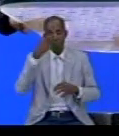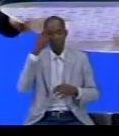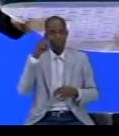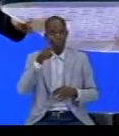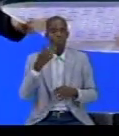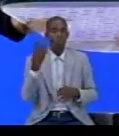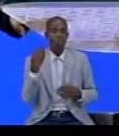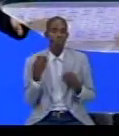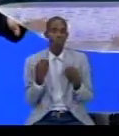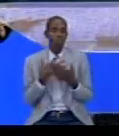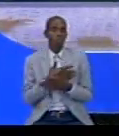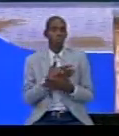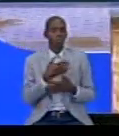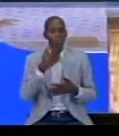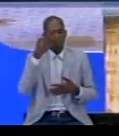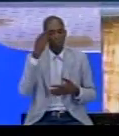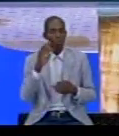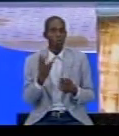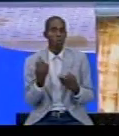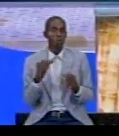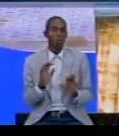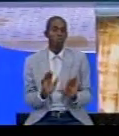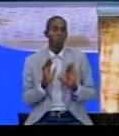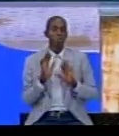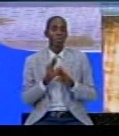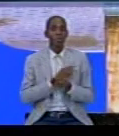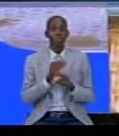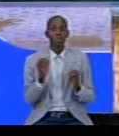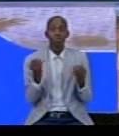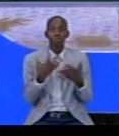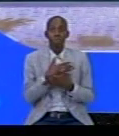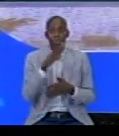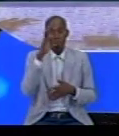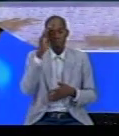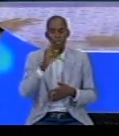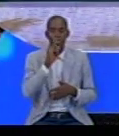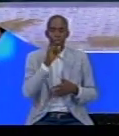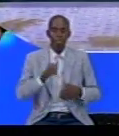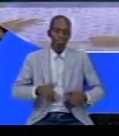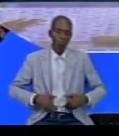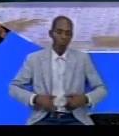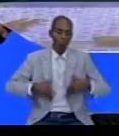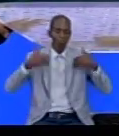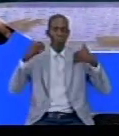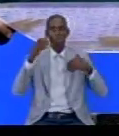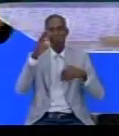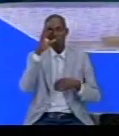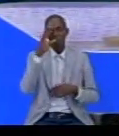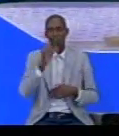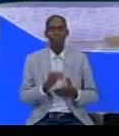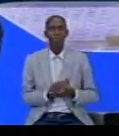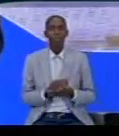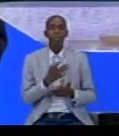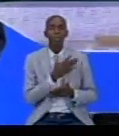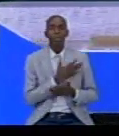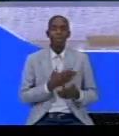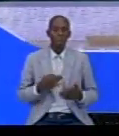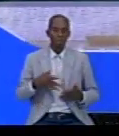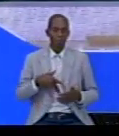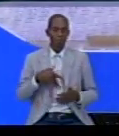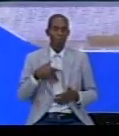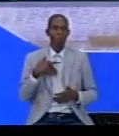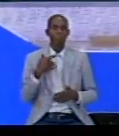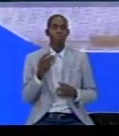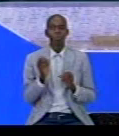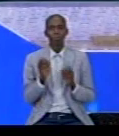was frightened. A frightened man is a furious man. He's an angry man. And he felt,